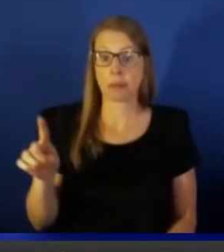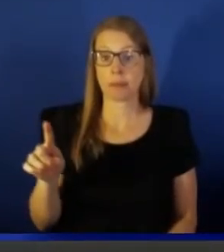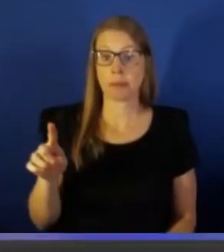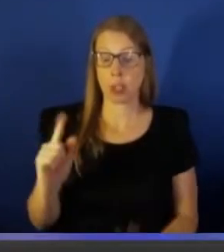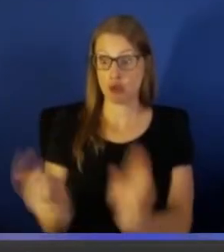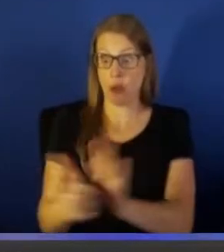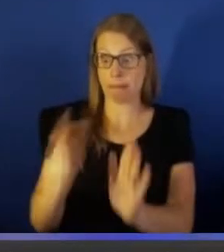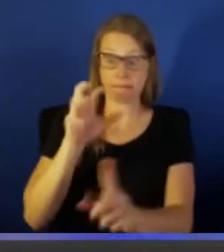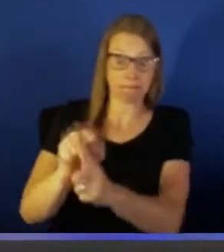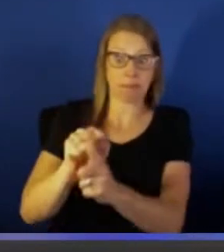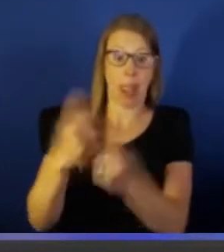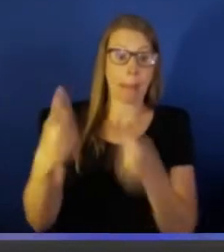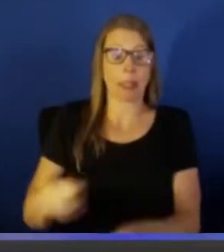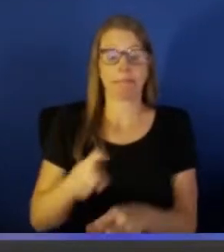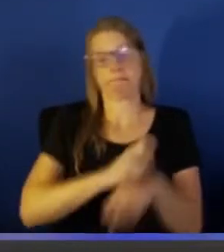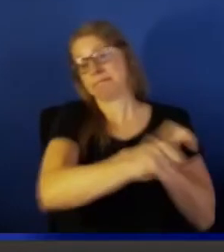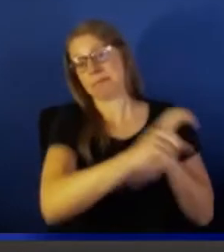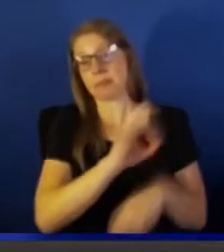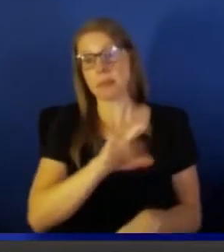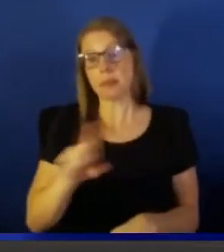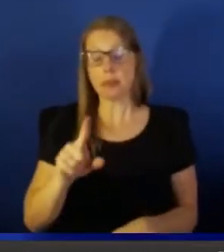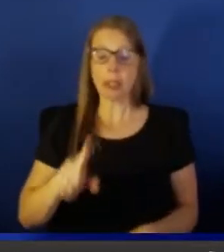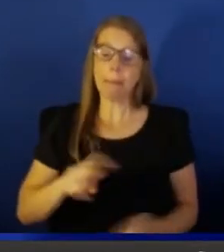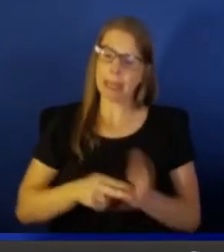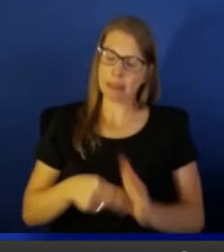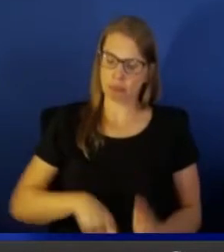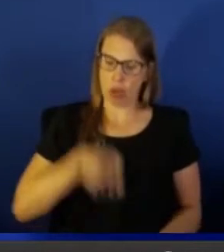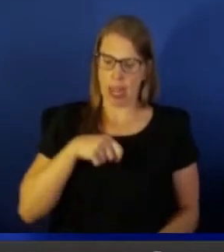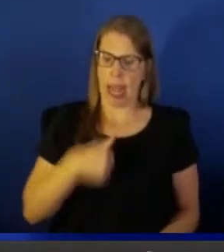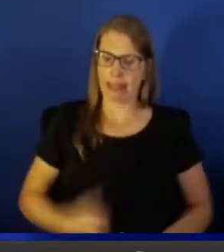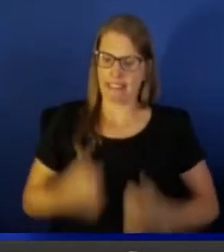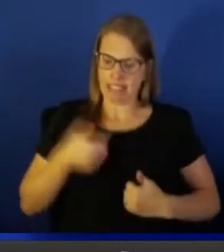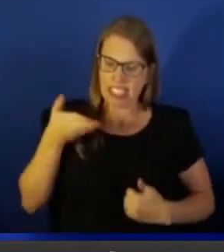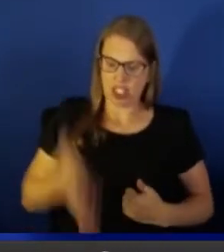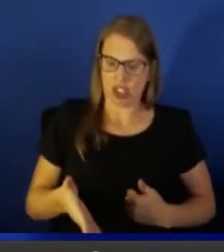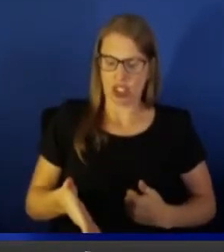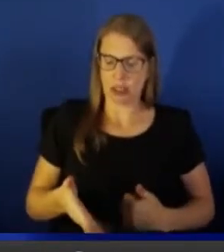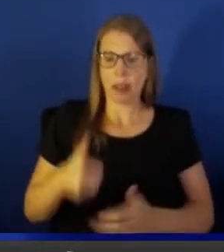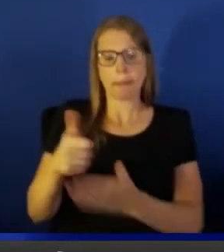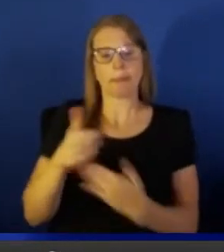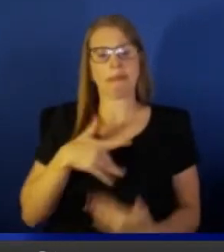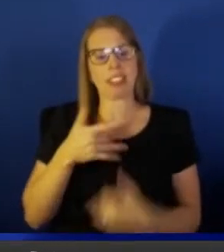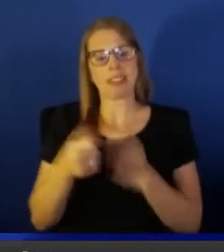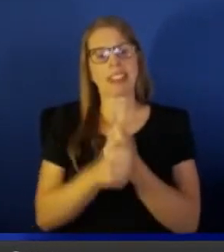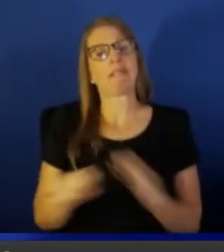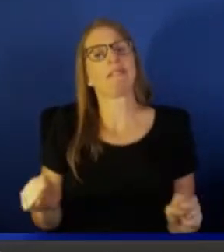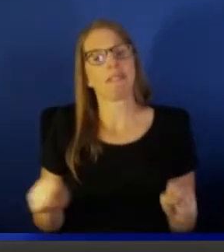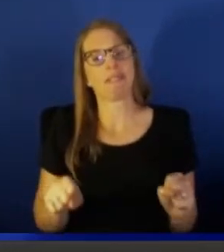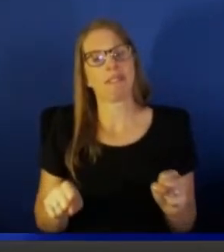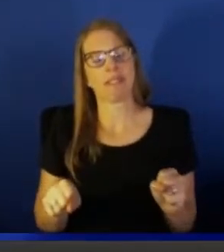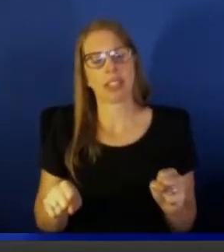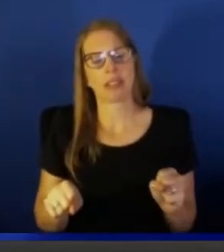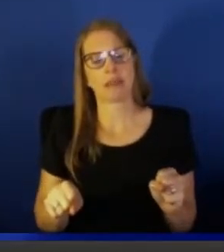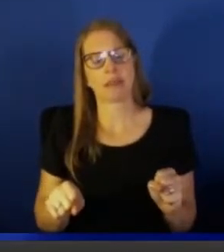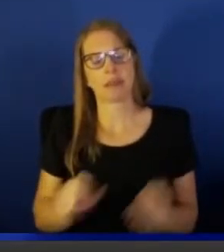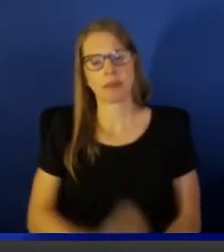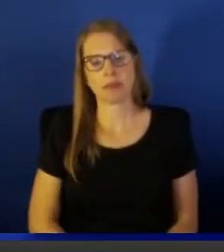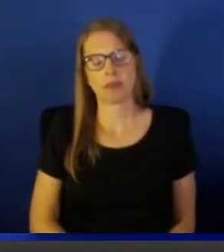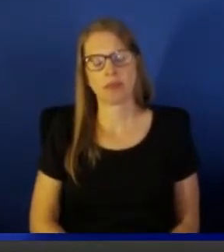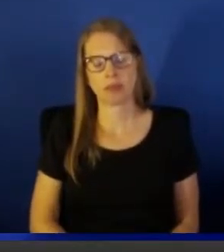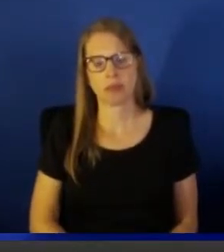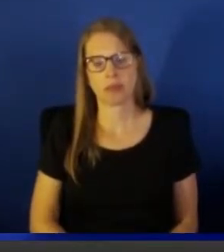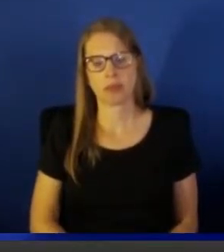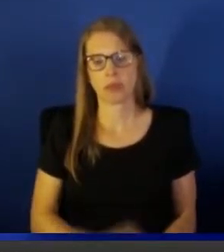they live. That's exactly right. And it's people that help you feel safer as others are around. And so that's what we're trying to do in more Kansas